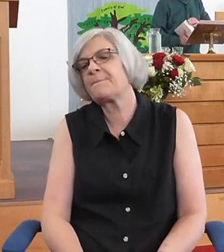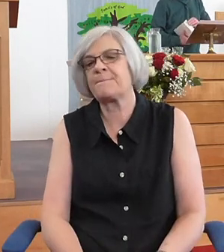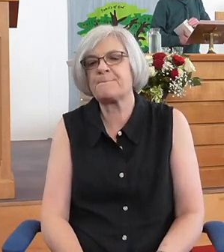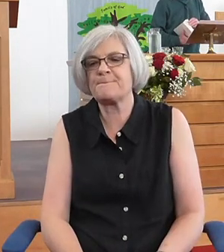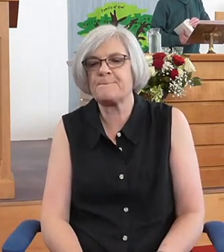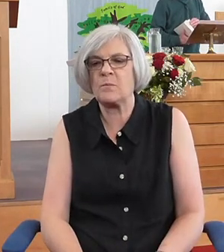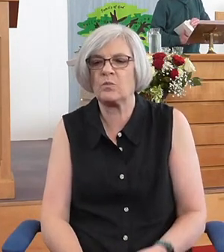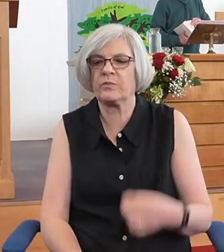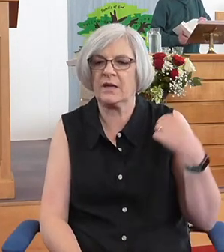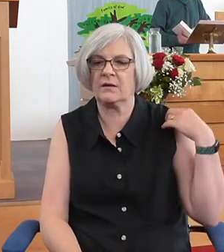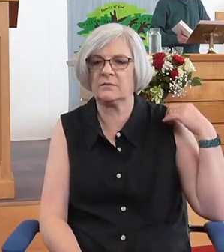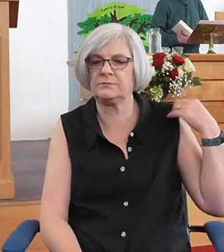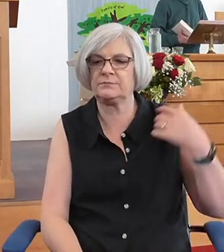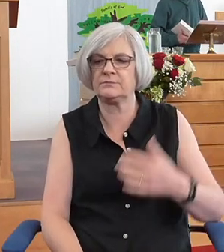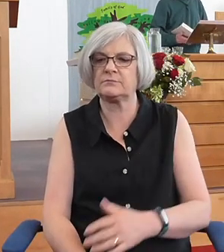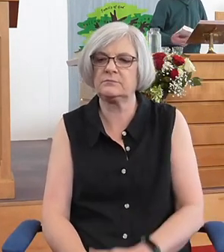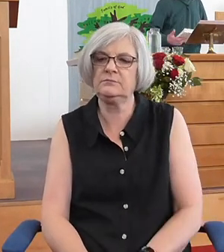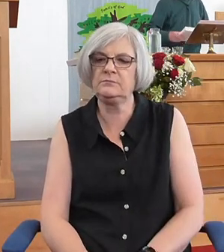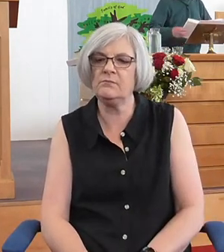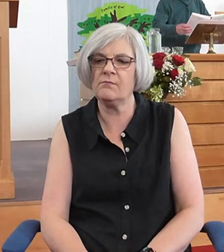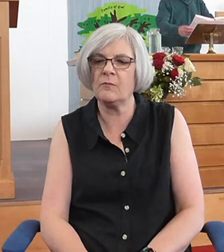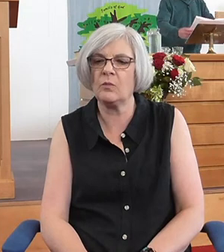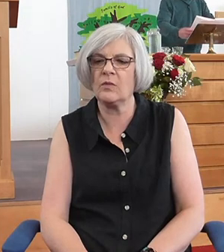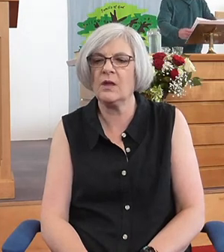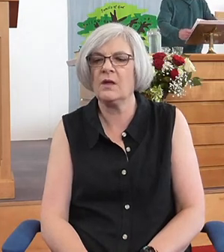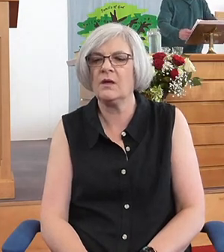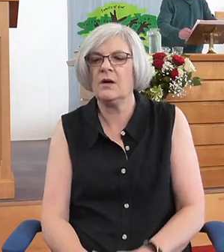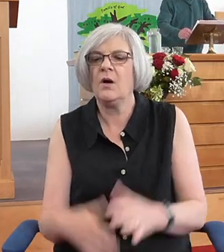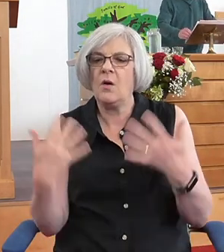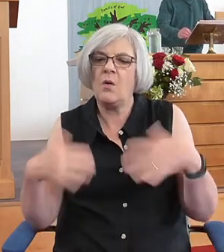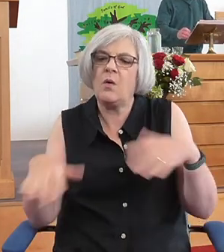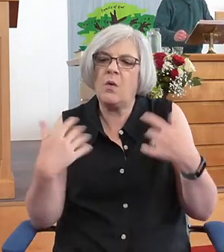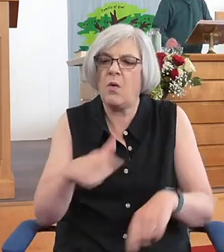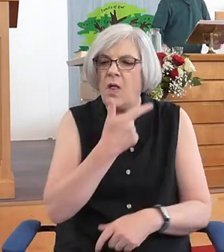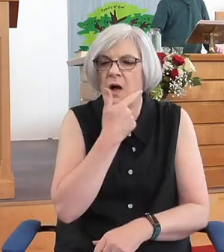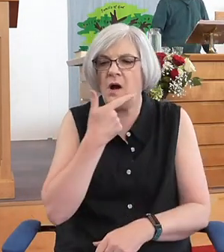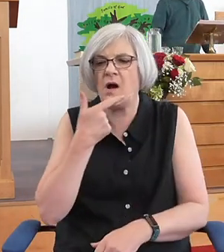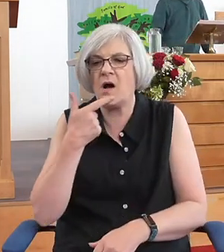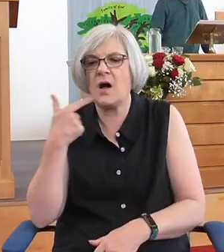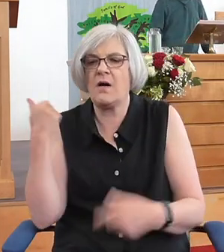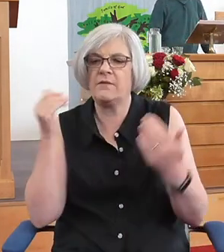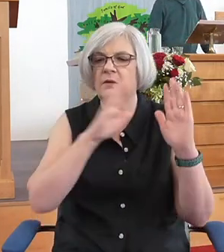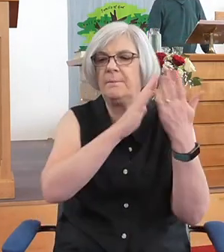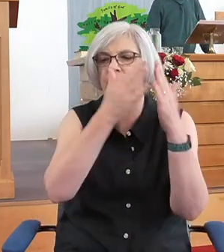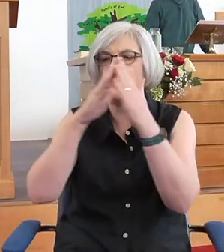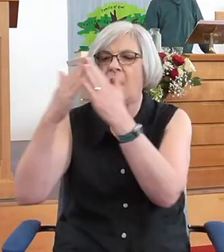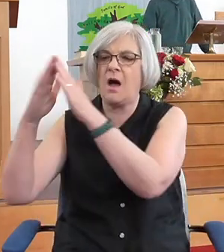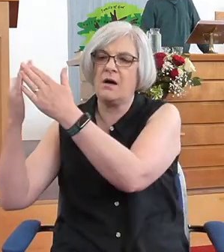Lovely on